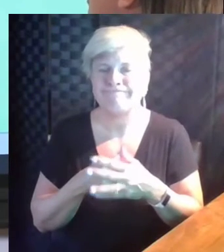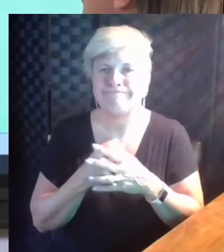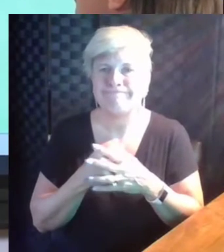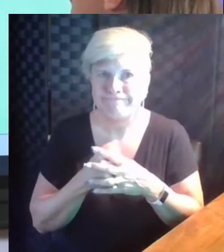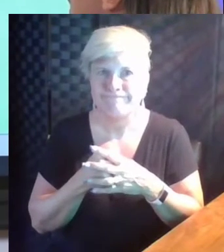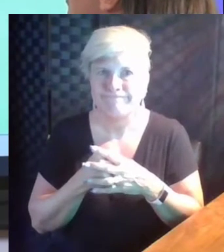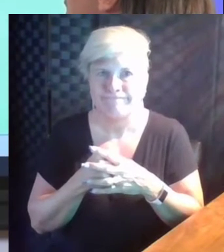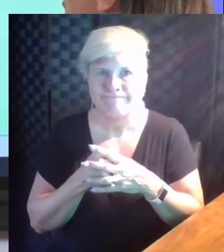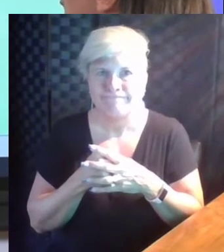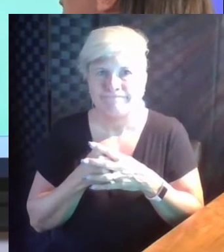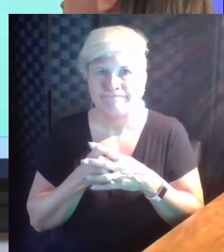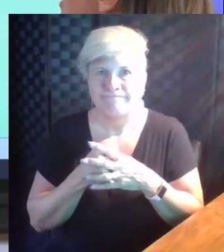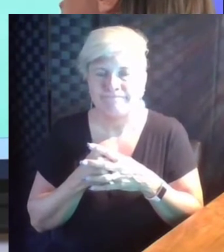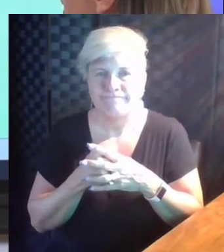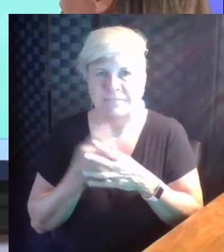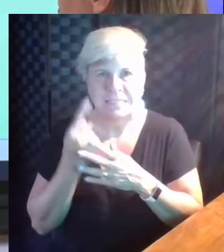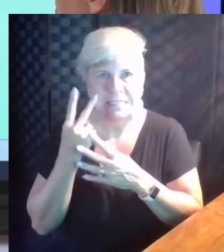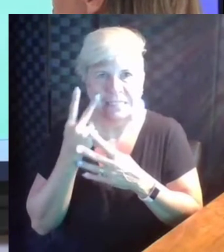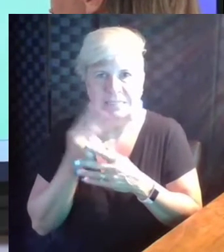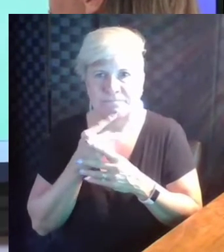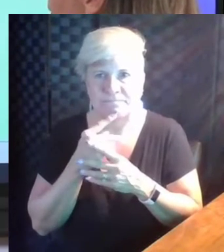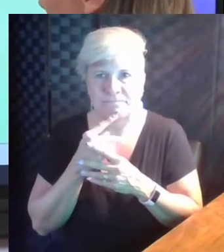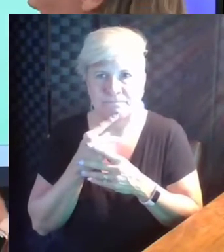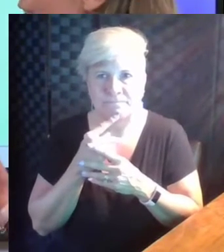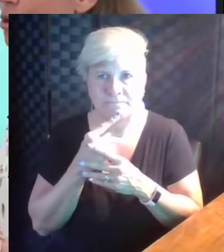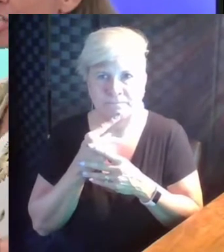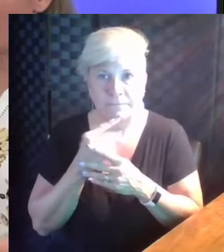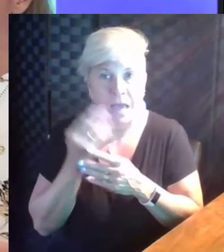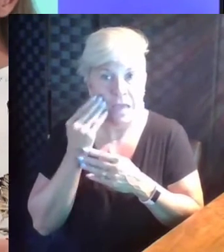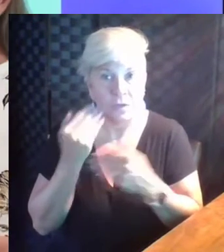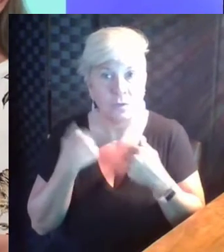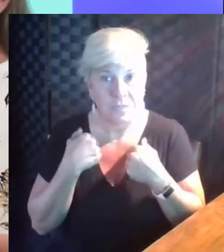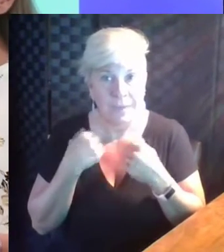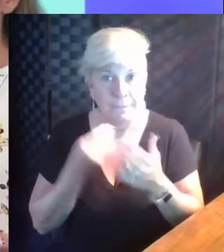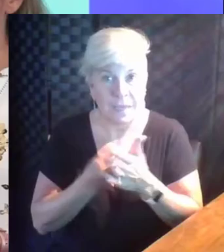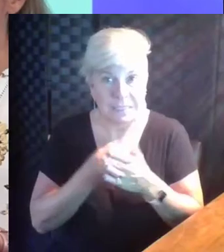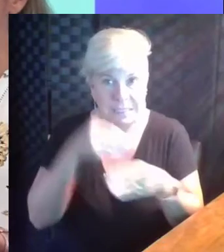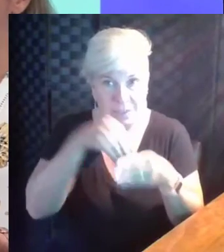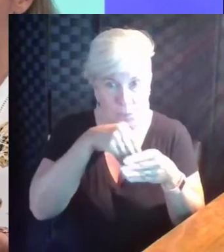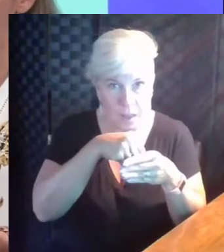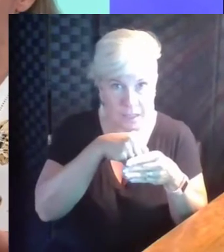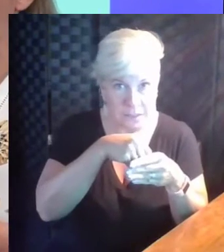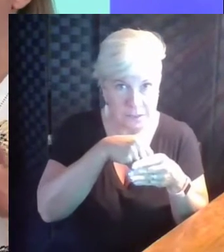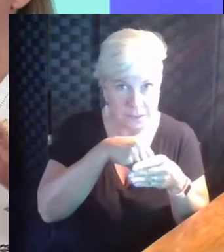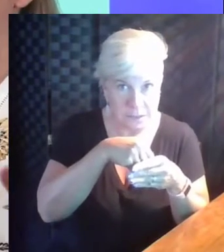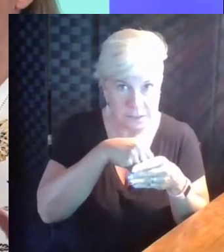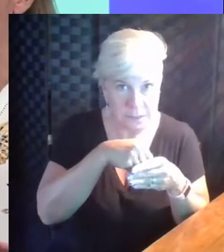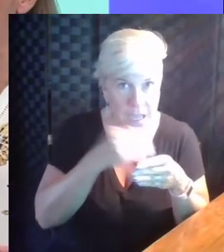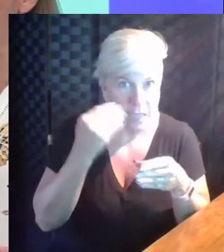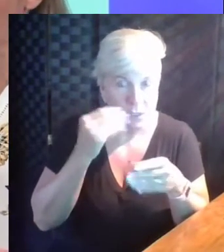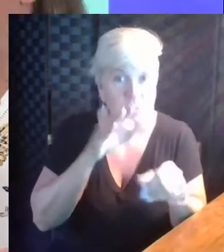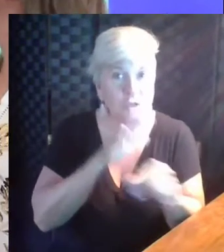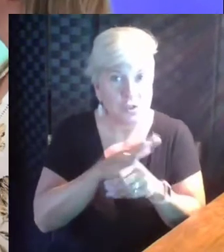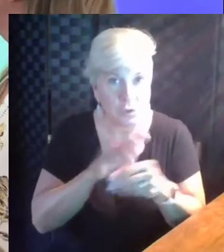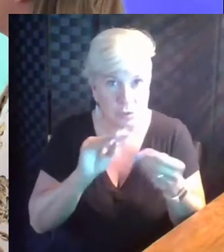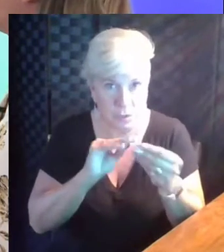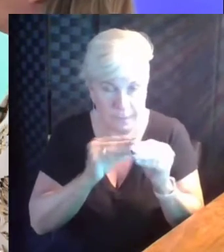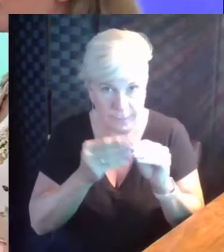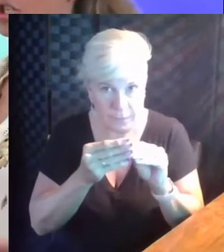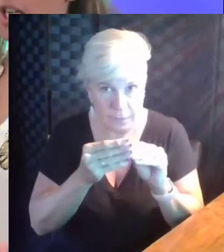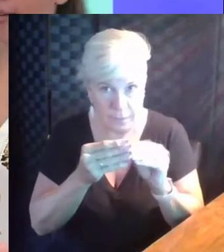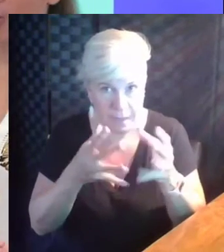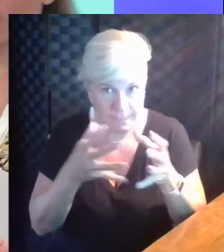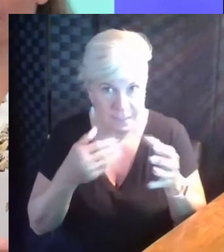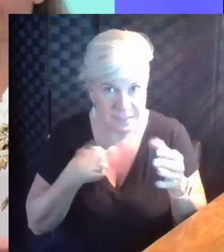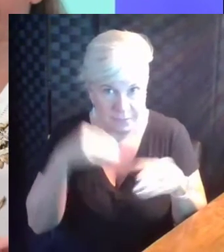Oh, okay. Well, let's see. I know she had some money in her wallet, so I know the total amount.